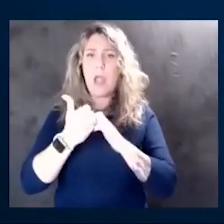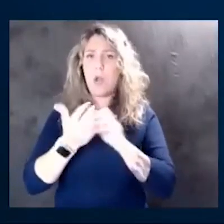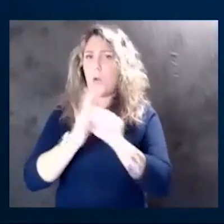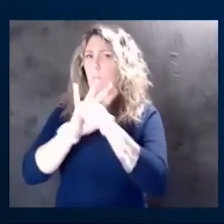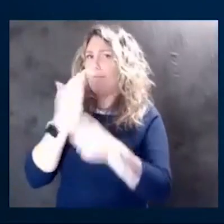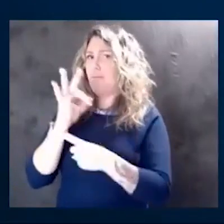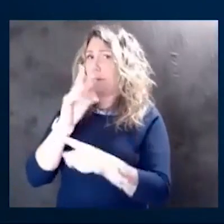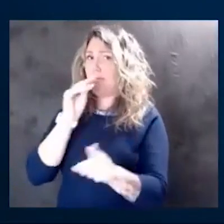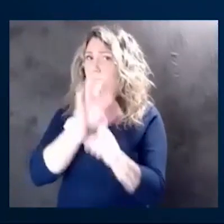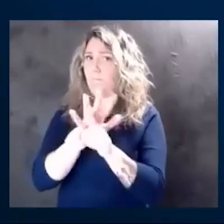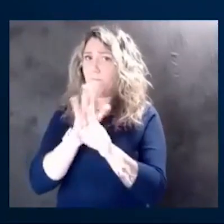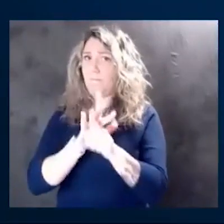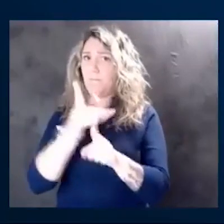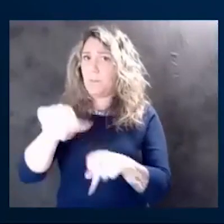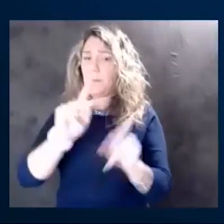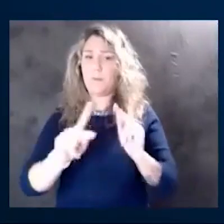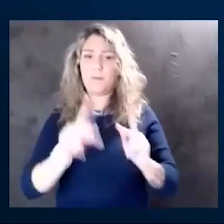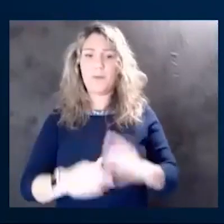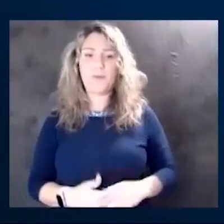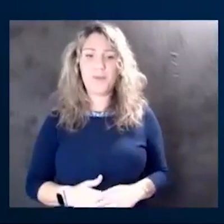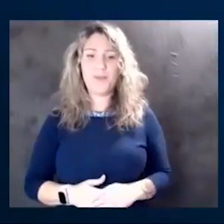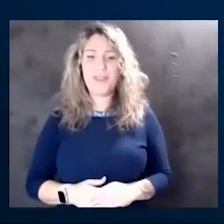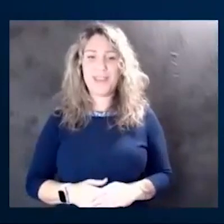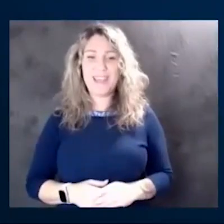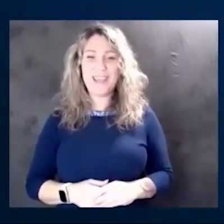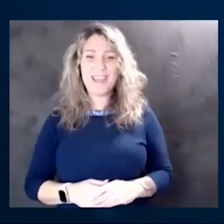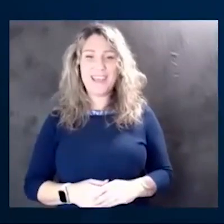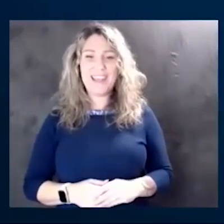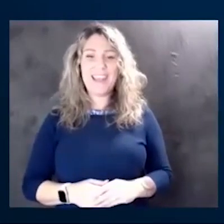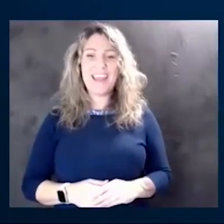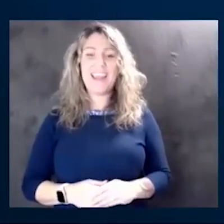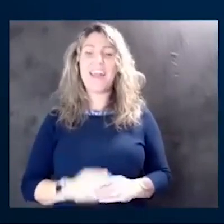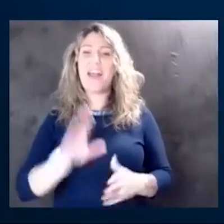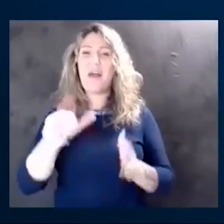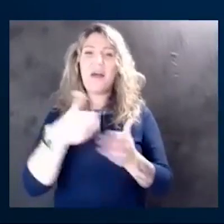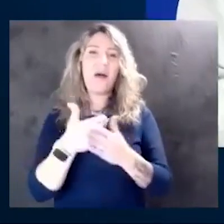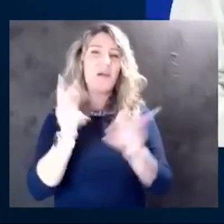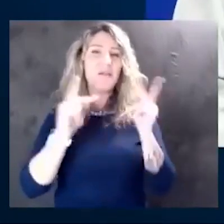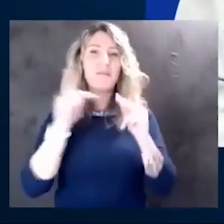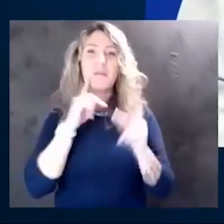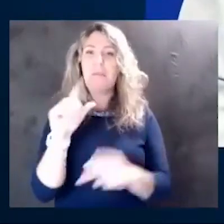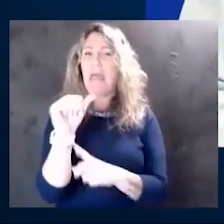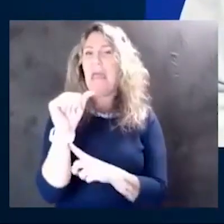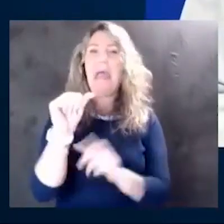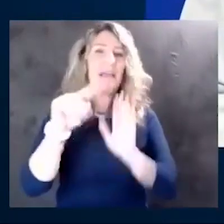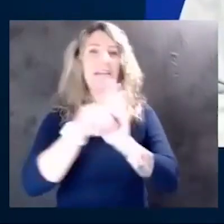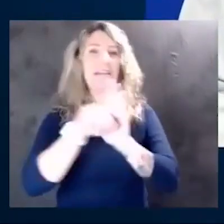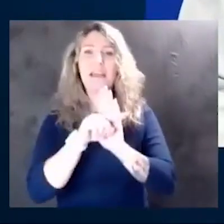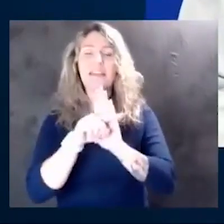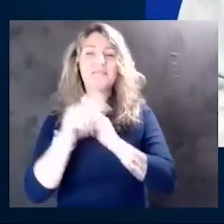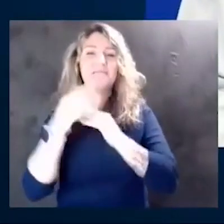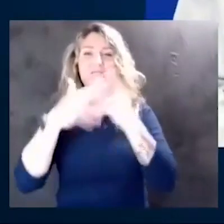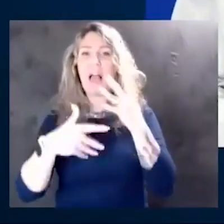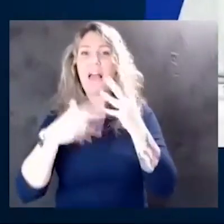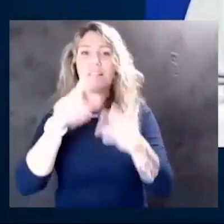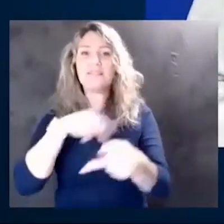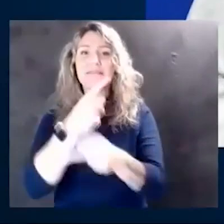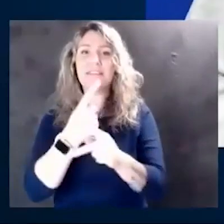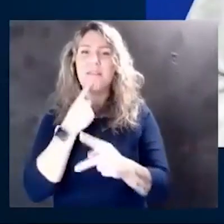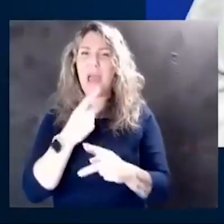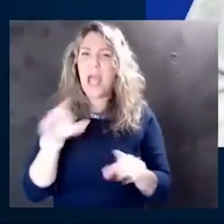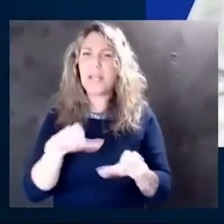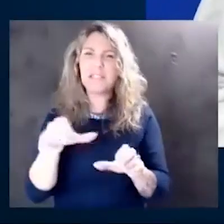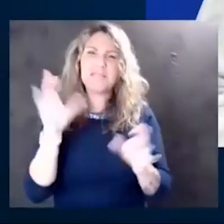gosh, there was for a while all those people with A-negative blood types. That's me. Yeah. I do terribly with this, and then there's you do great